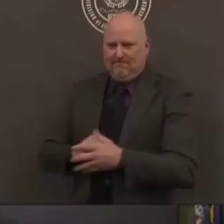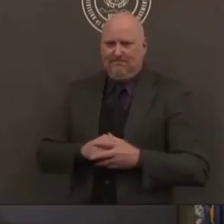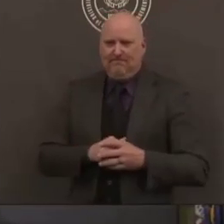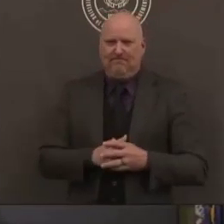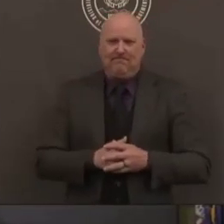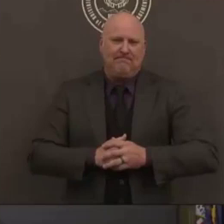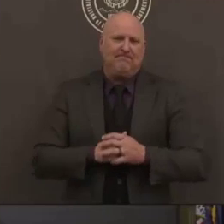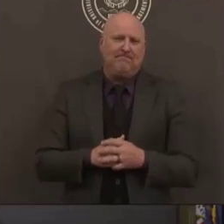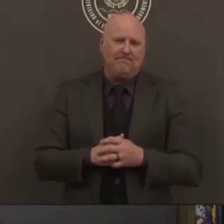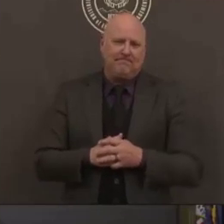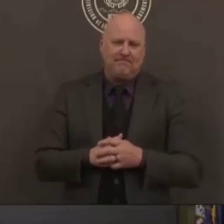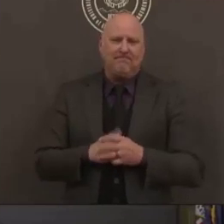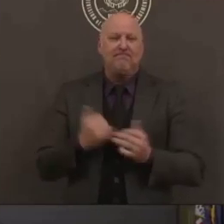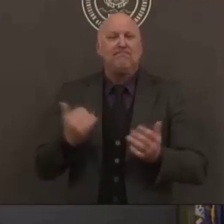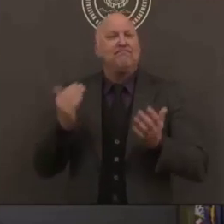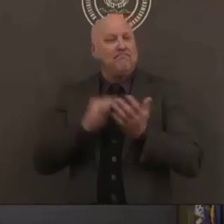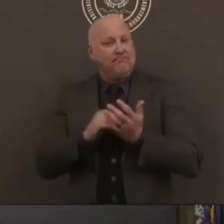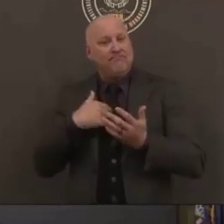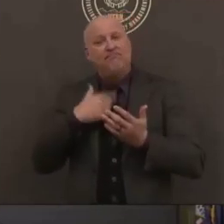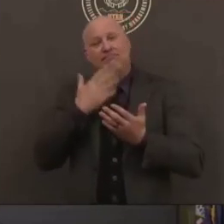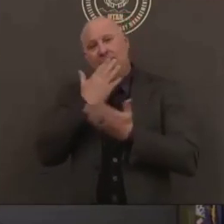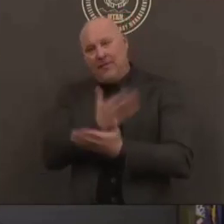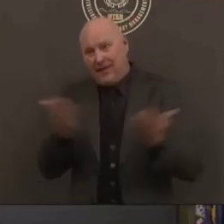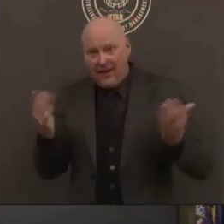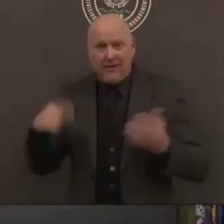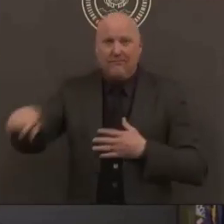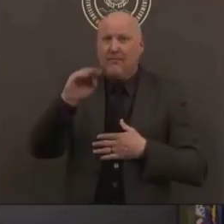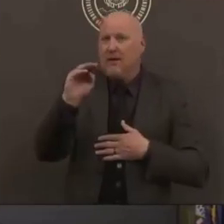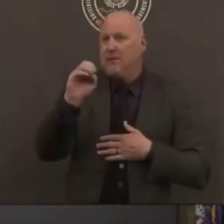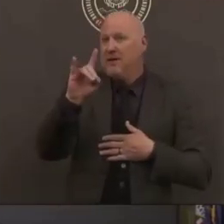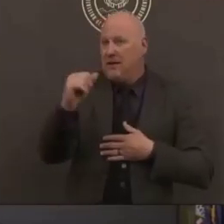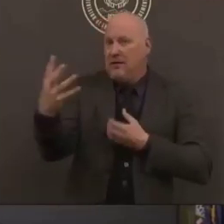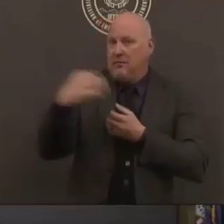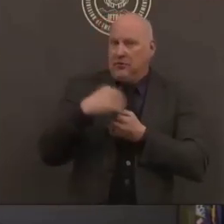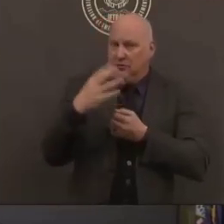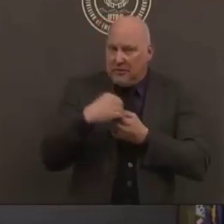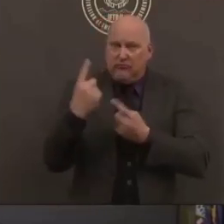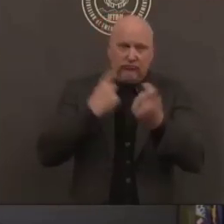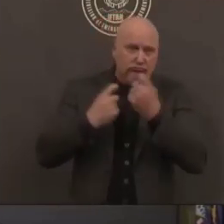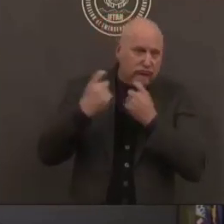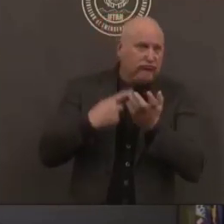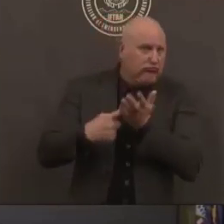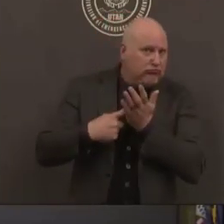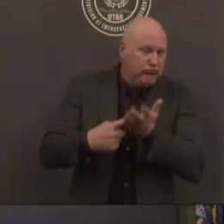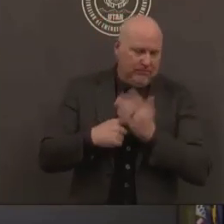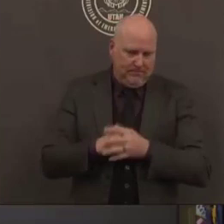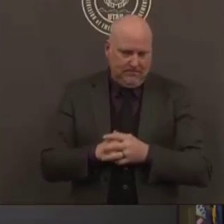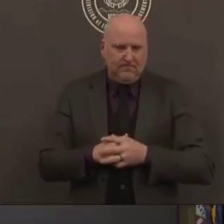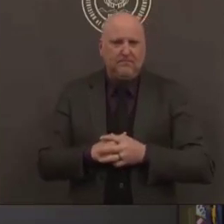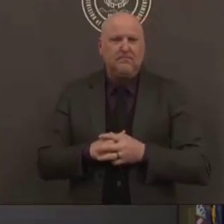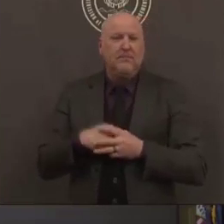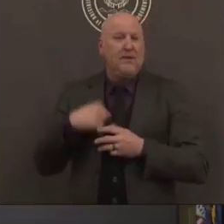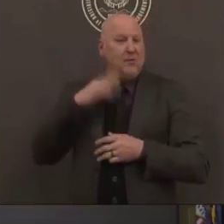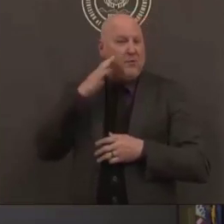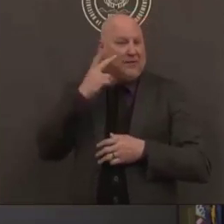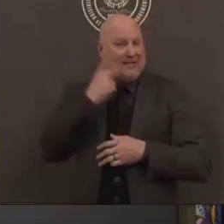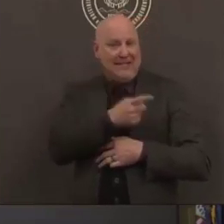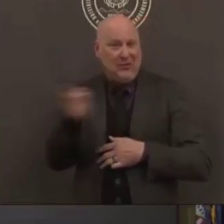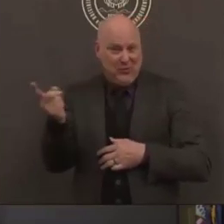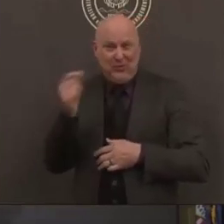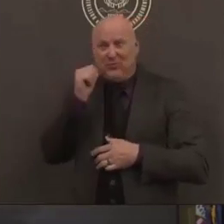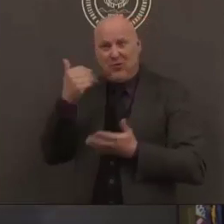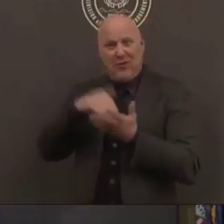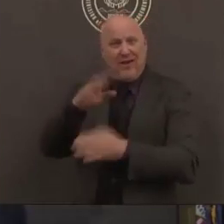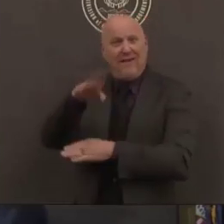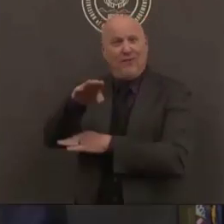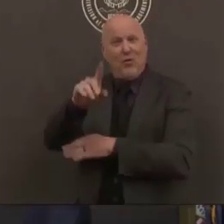Again, we're very grateful to our media partners who make this possible each day, and we'll see you tomorrow at 1:30. Thank you.